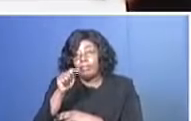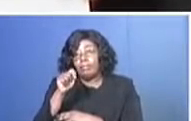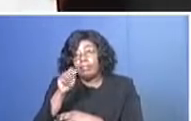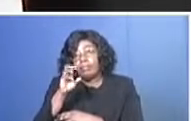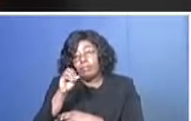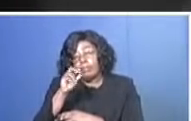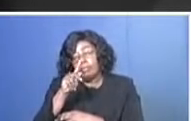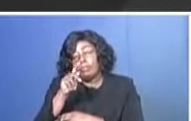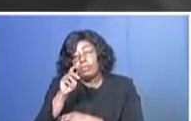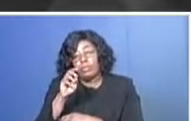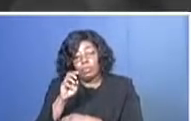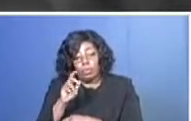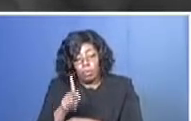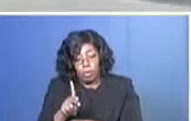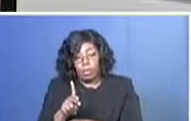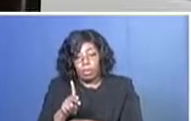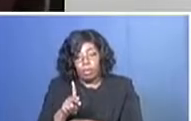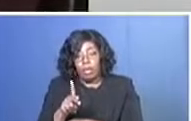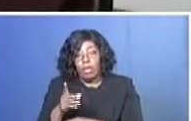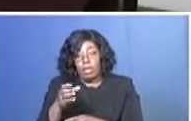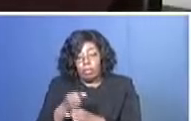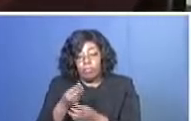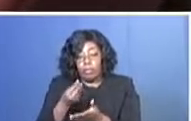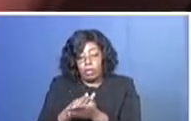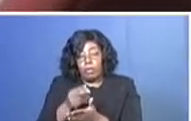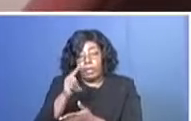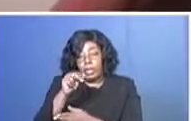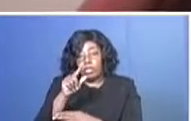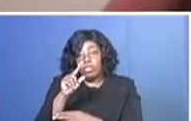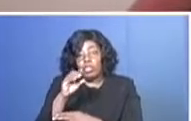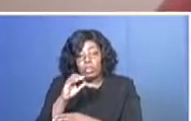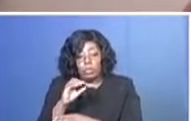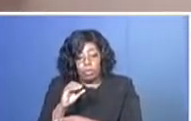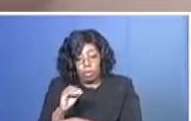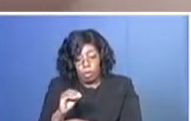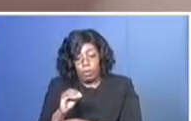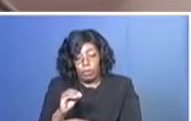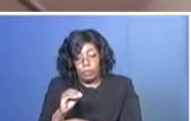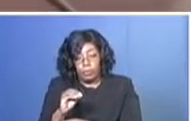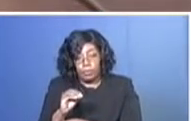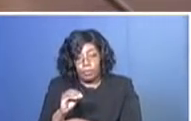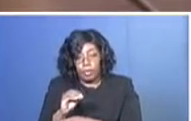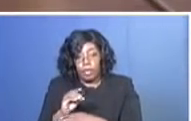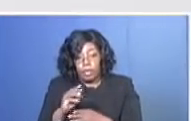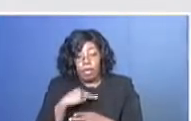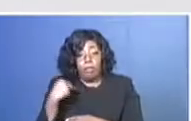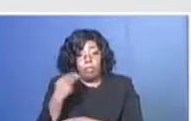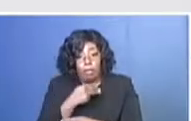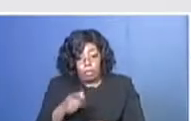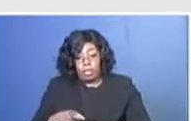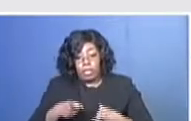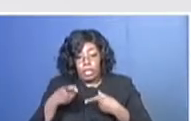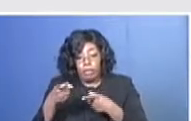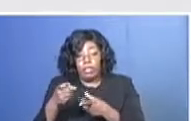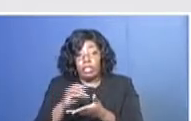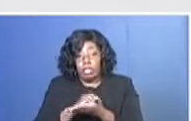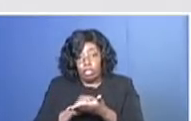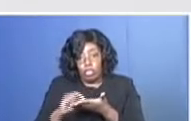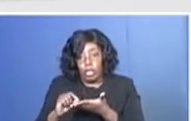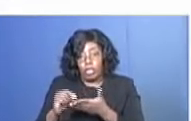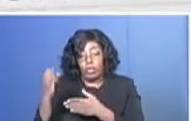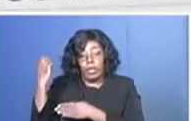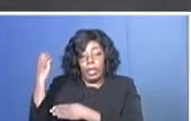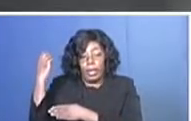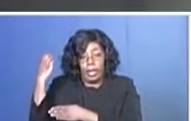$300,000 from newly formed NGO, the Agricultural Development Organization. Board members presented the check to BFN's new